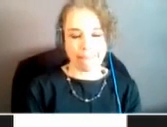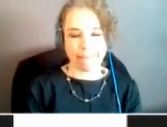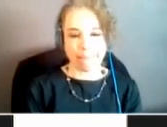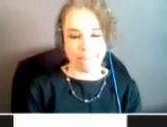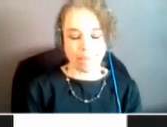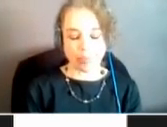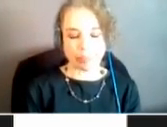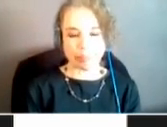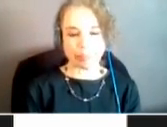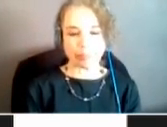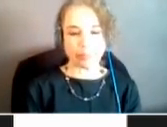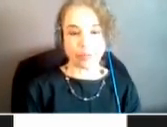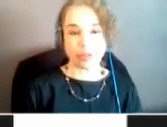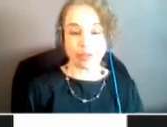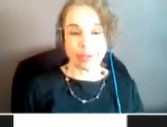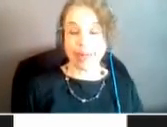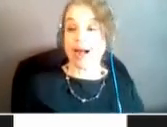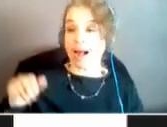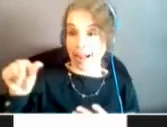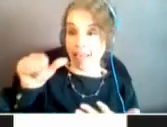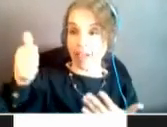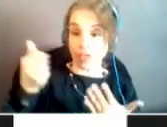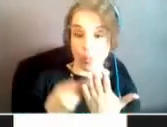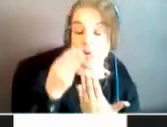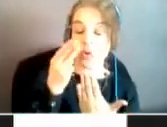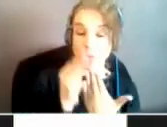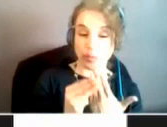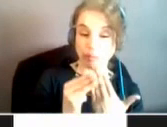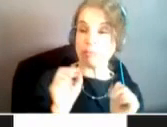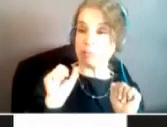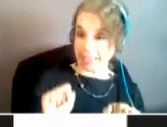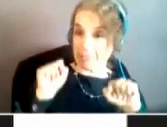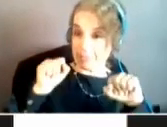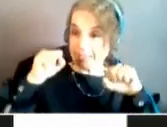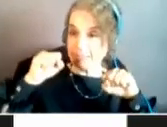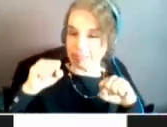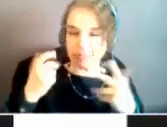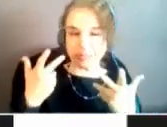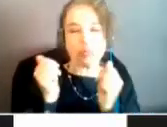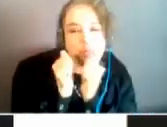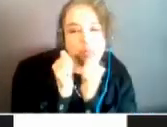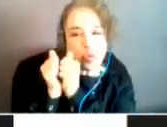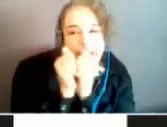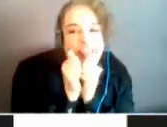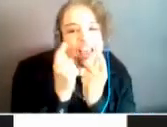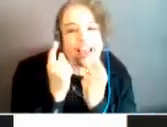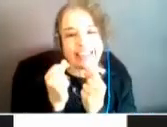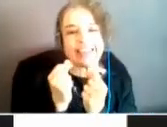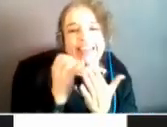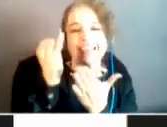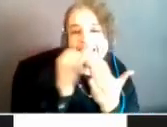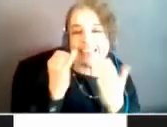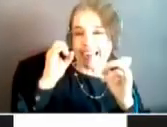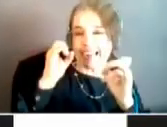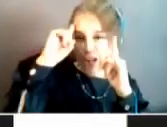You know, another program that can be, you know, put together has to do with designing